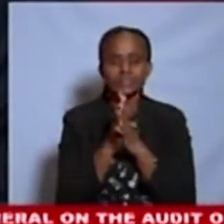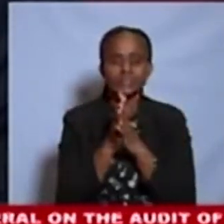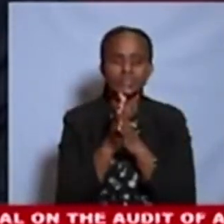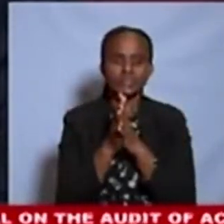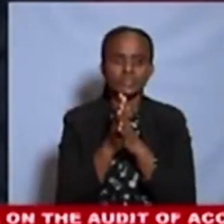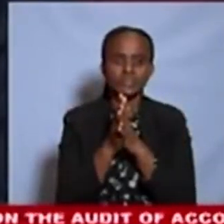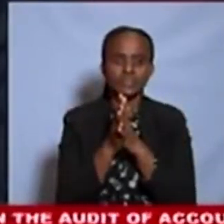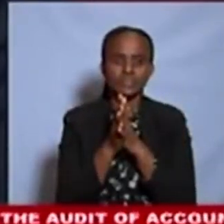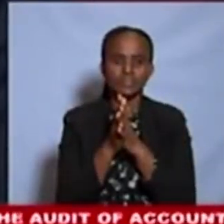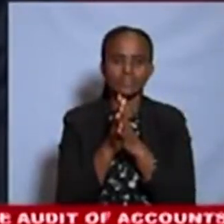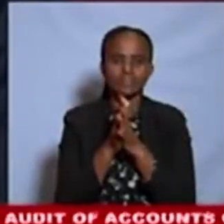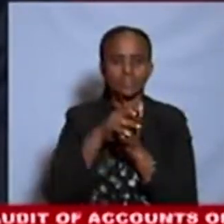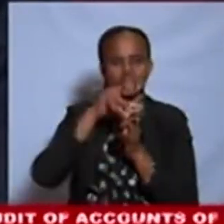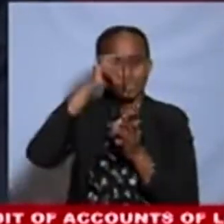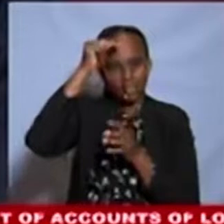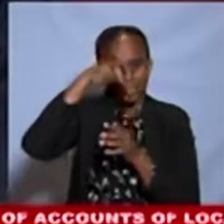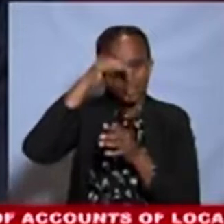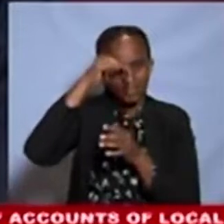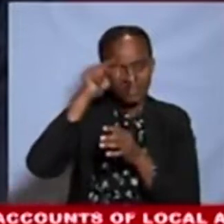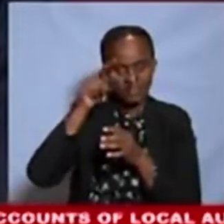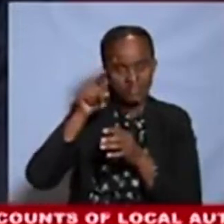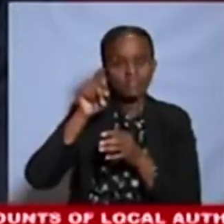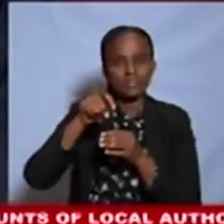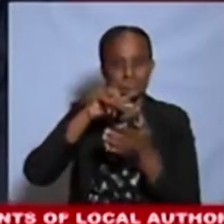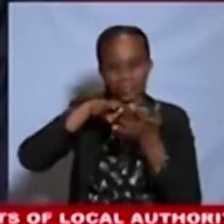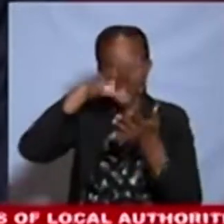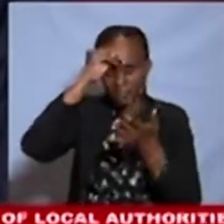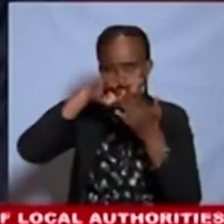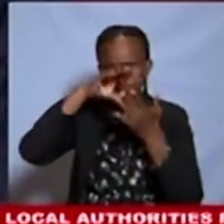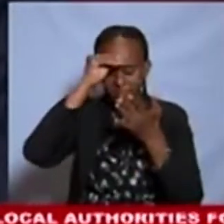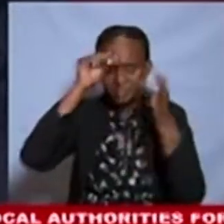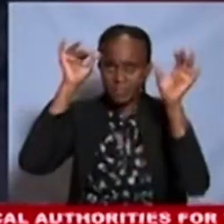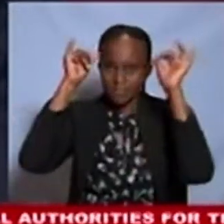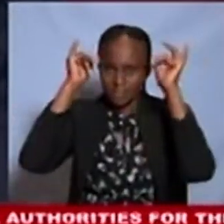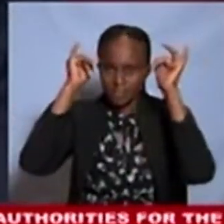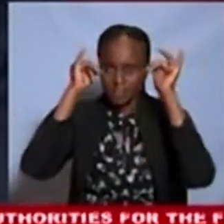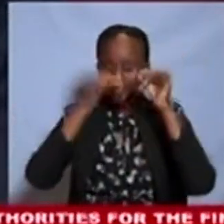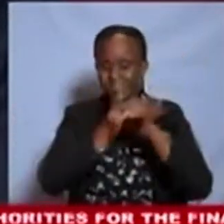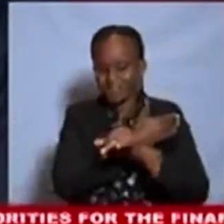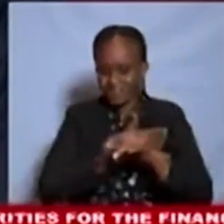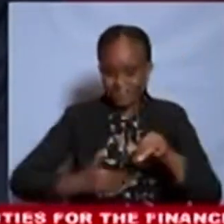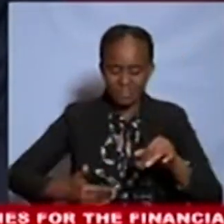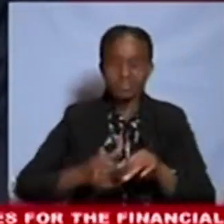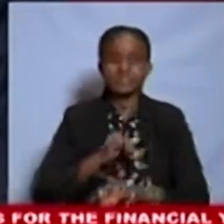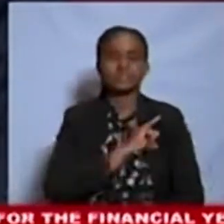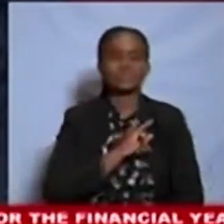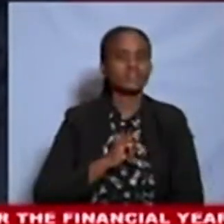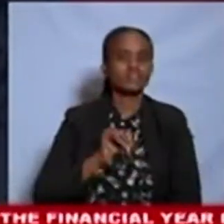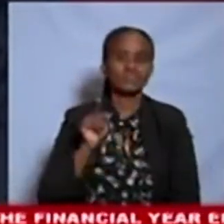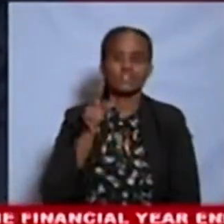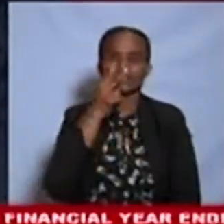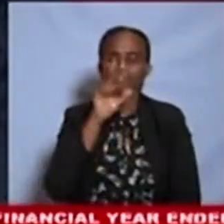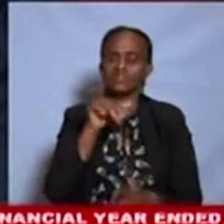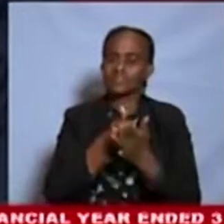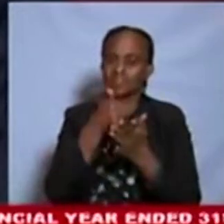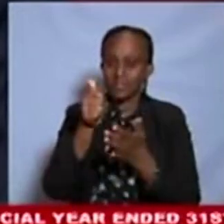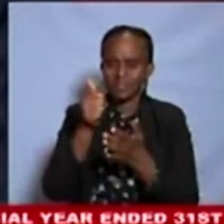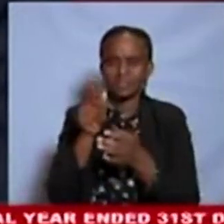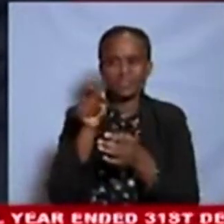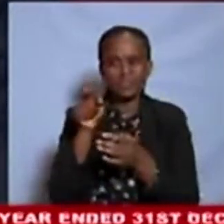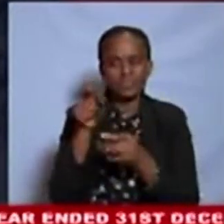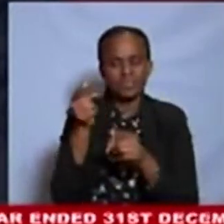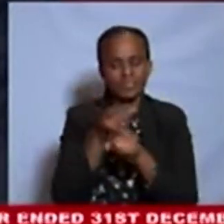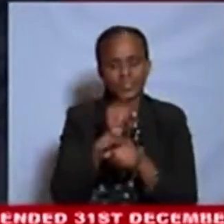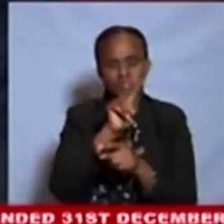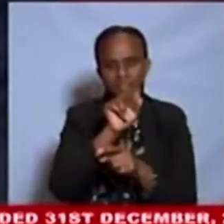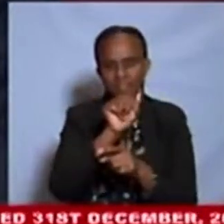For Namwala, you need to study the cattle industry. Very, very serious. and see how you derive from the value